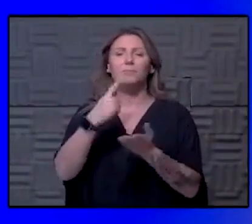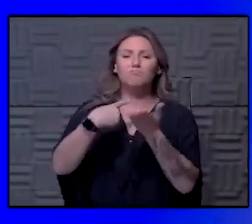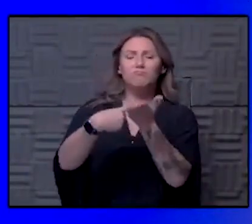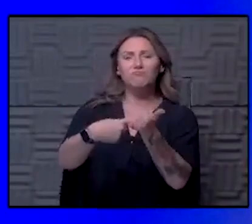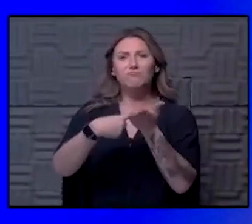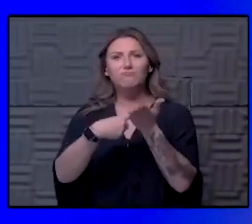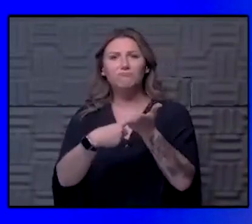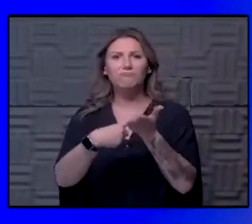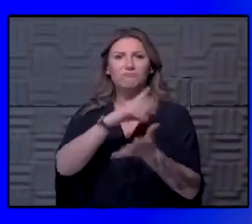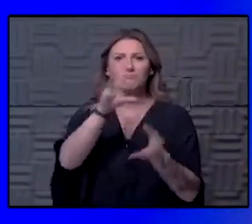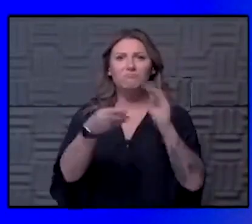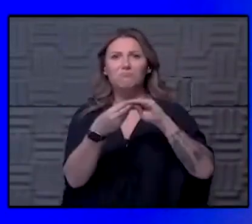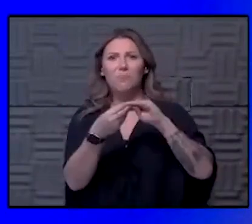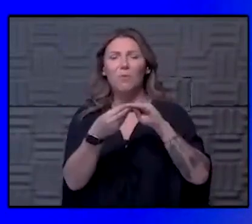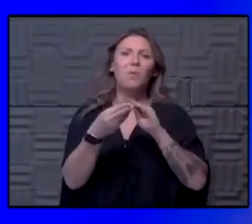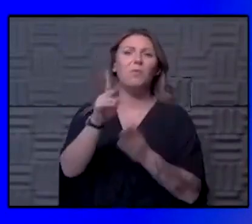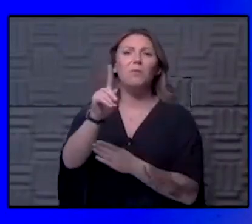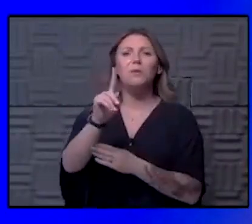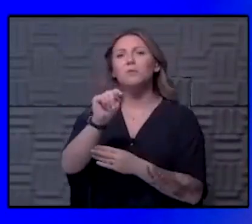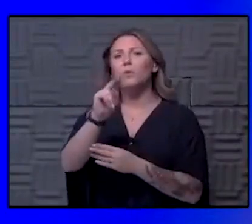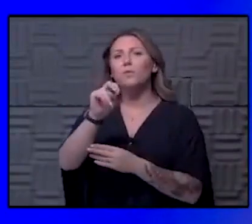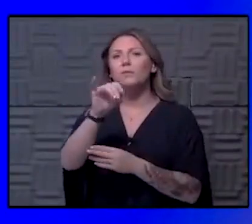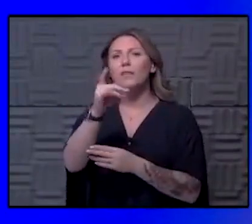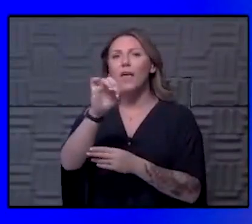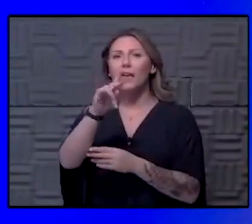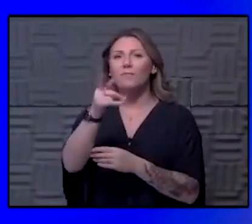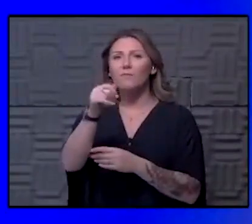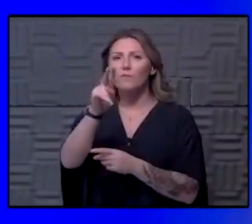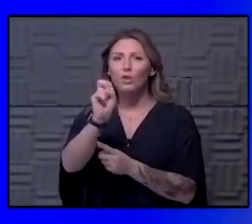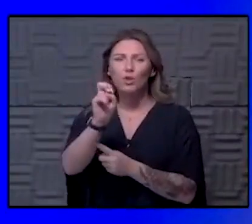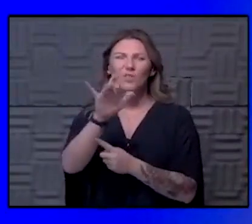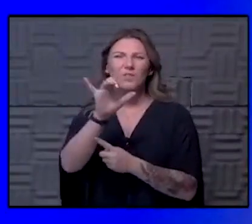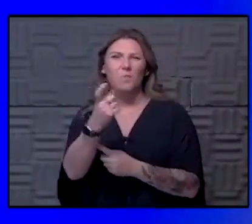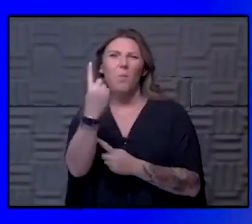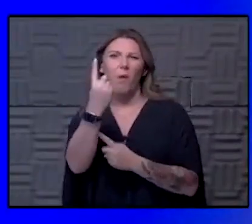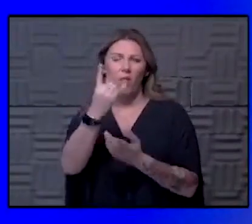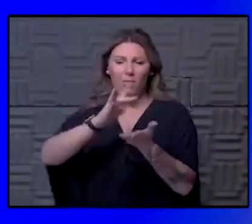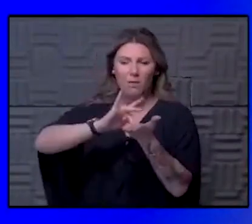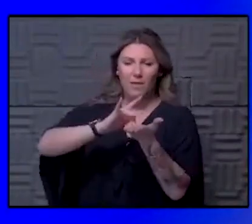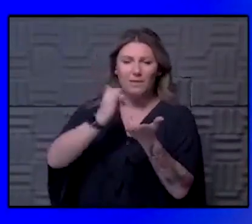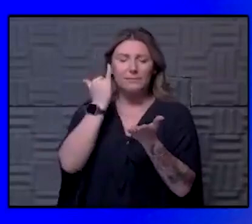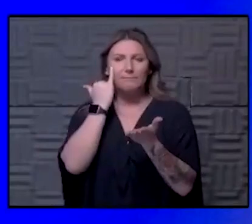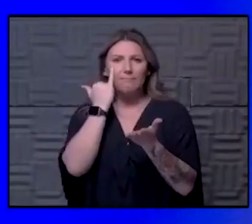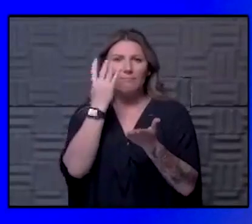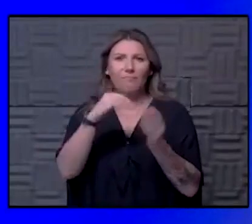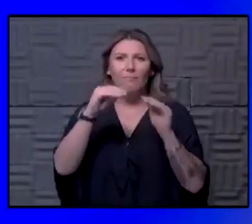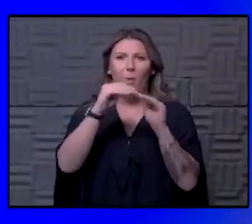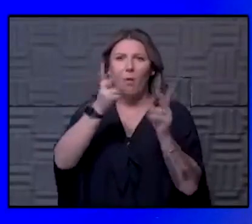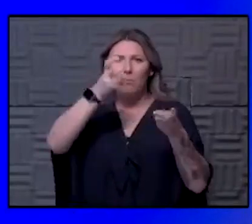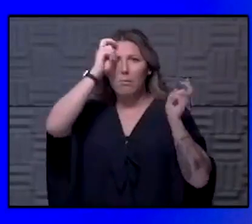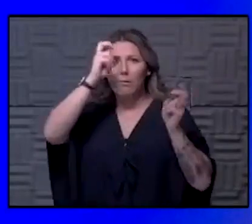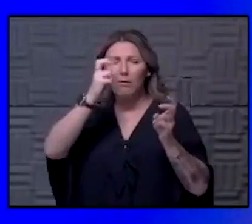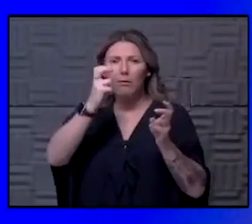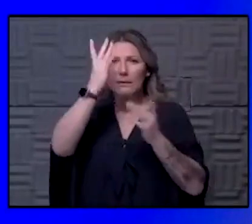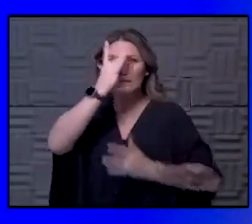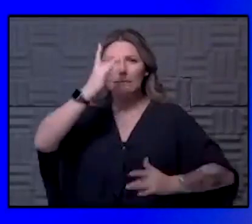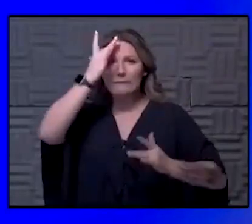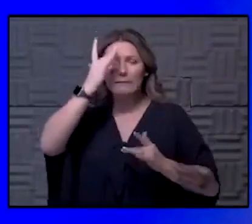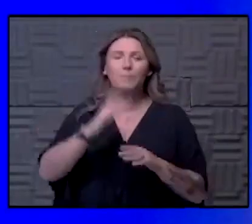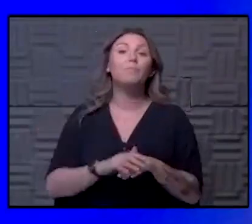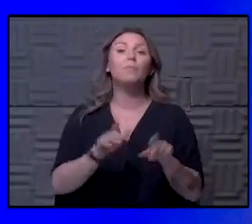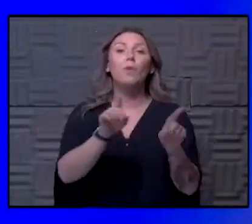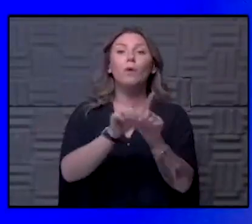the tocilizumab use, which is one of the drugs that we would use if you have more critical disease, and also